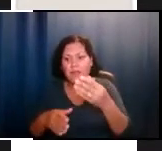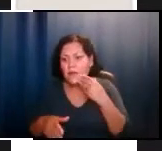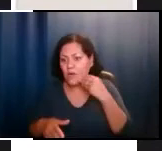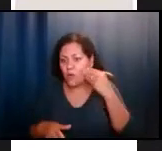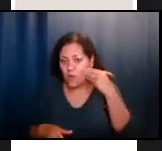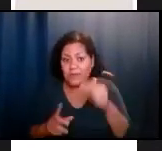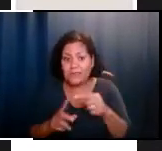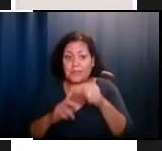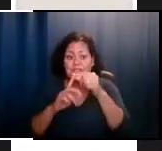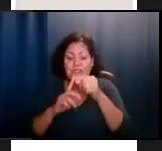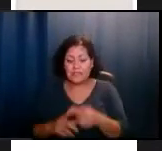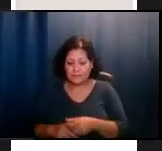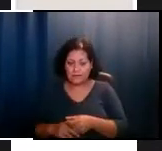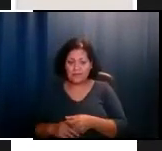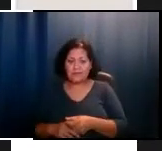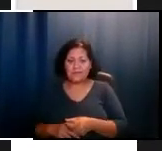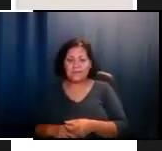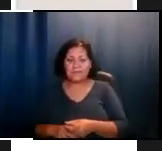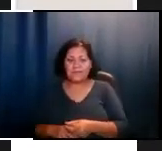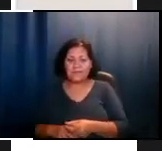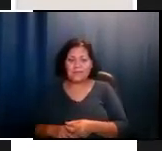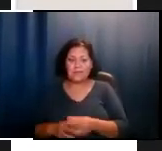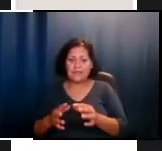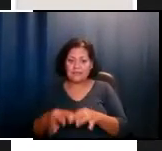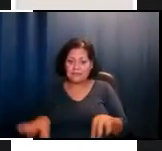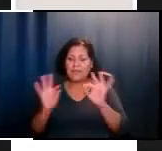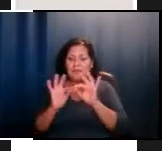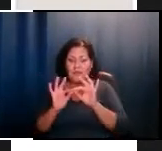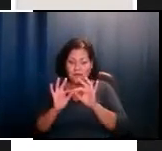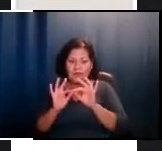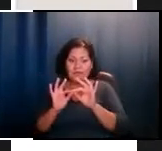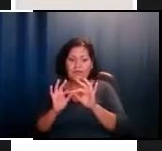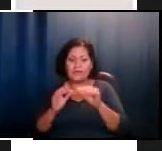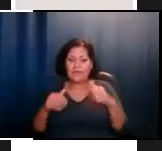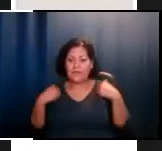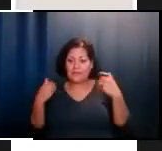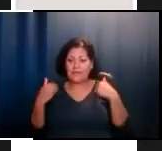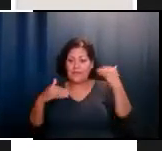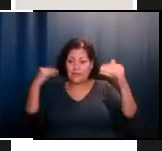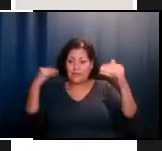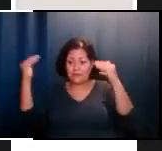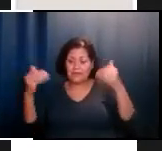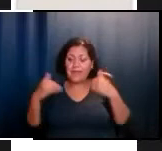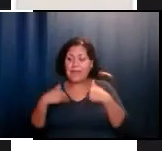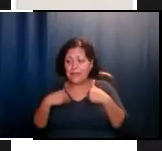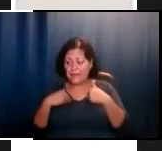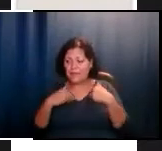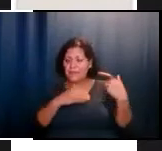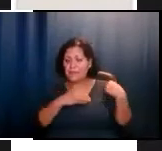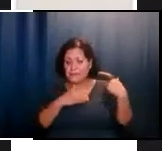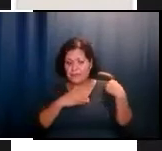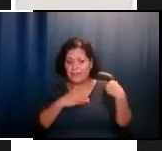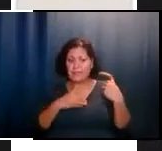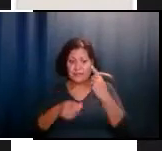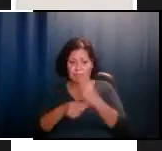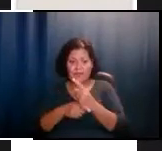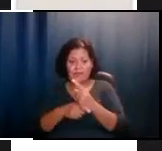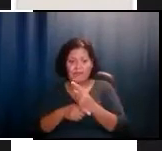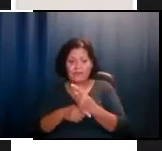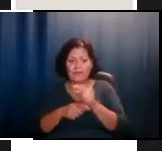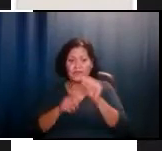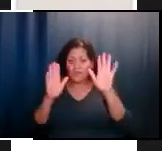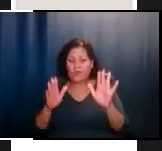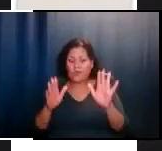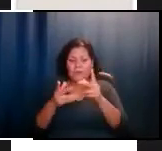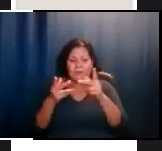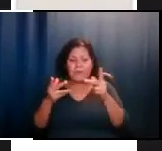especially. You know, it's important that young adults in the home have responsibilities, right? That's a great place to